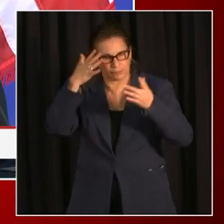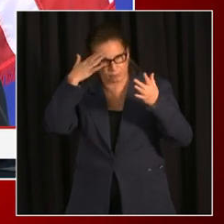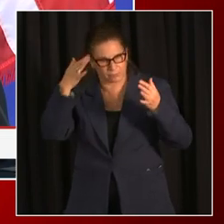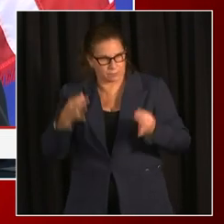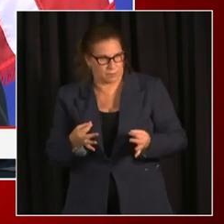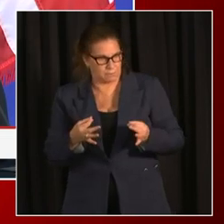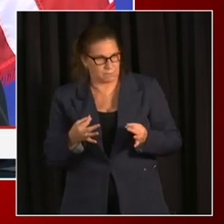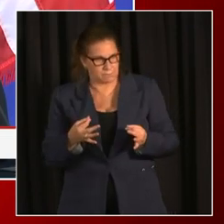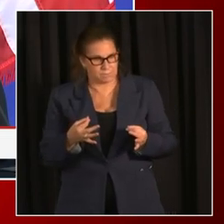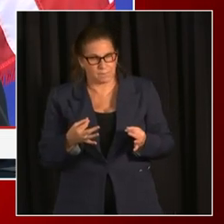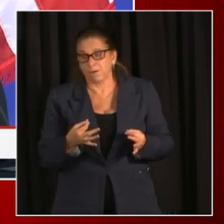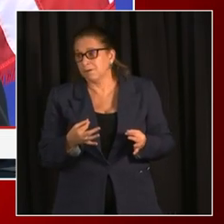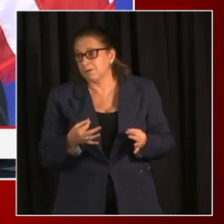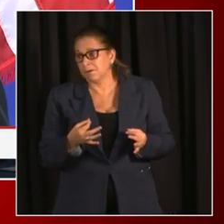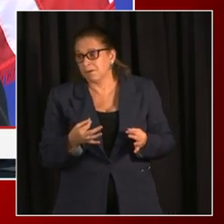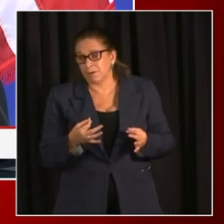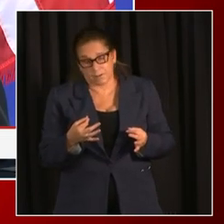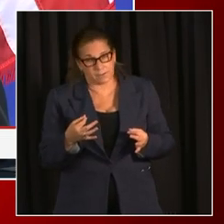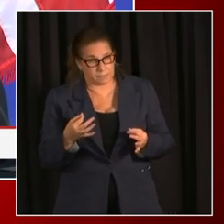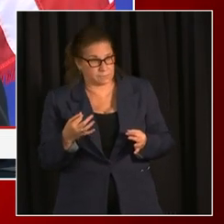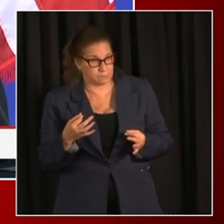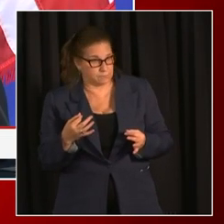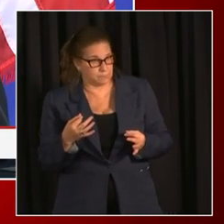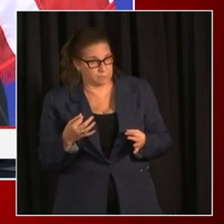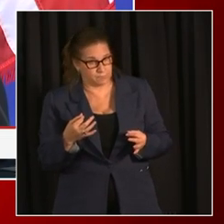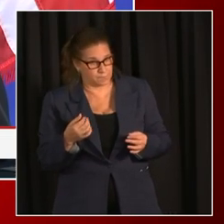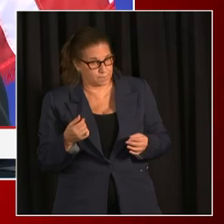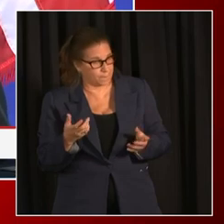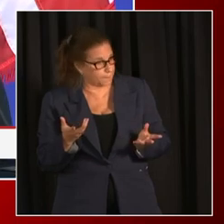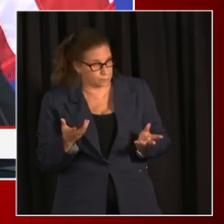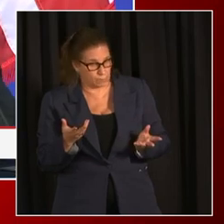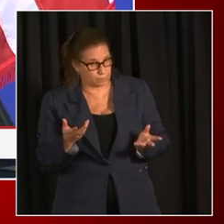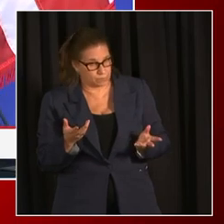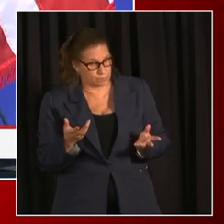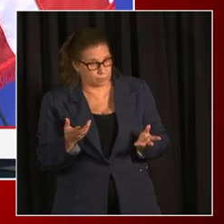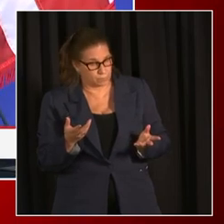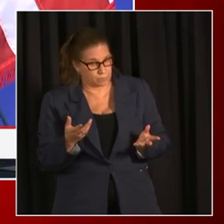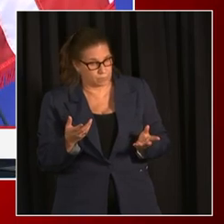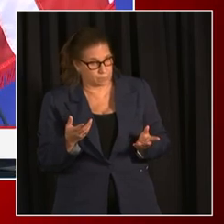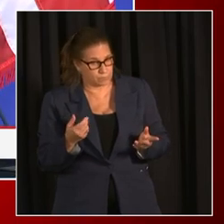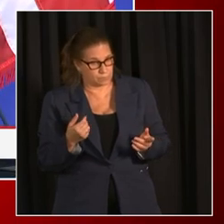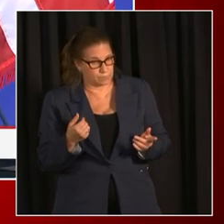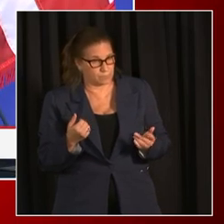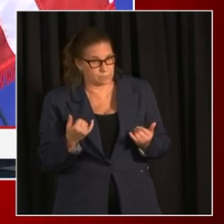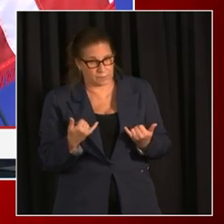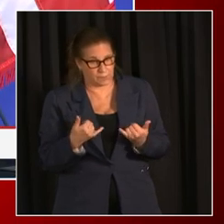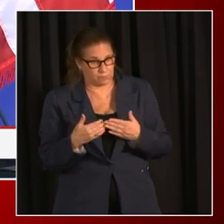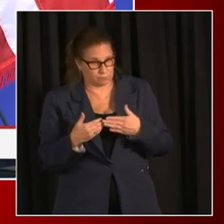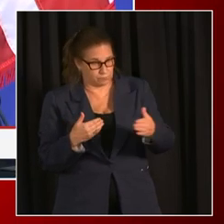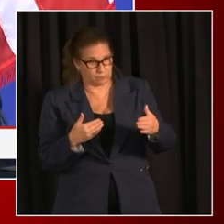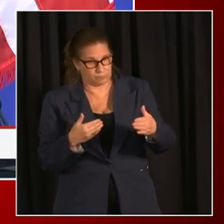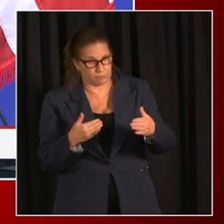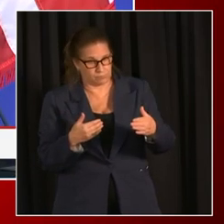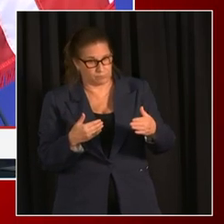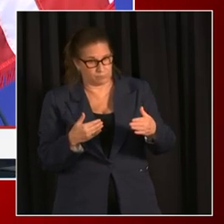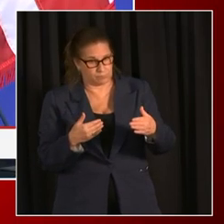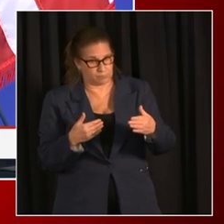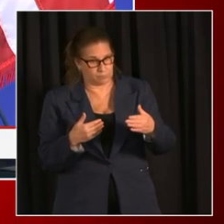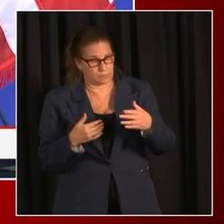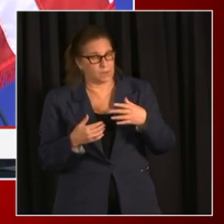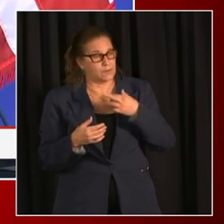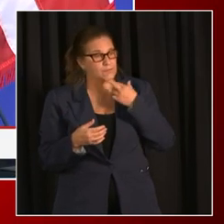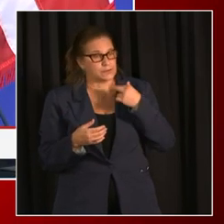normally. But maybe we go also to the restaurants, 2-week restaurant period starts Yes, and I tonight? think, I know that the